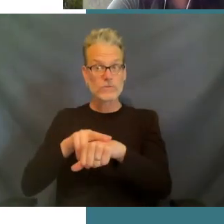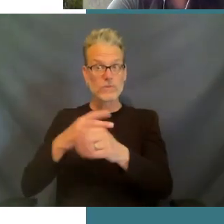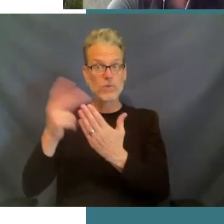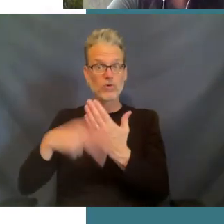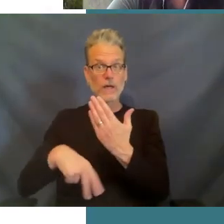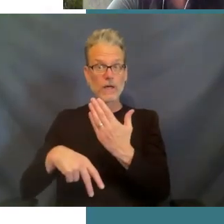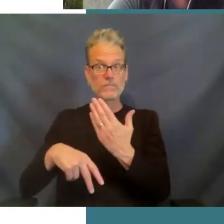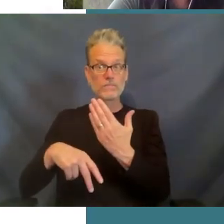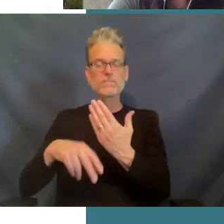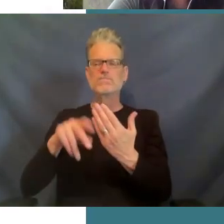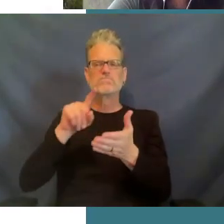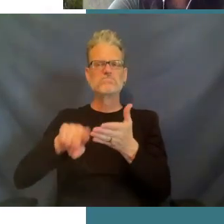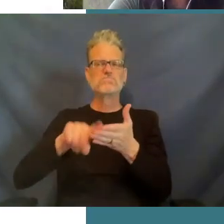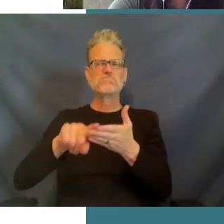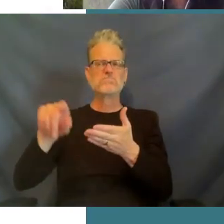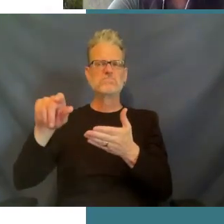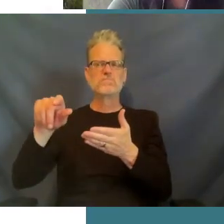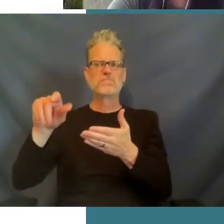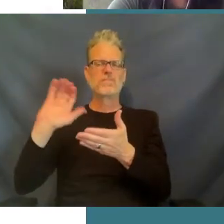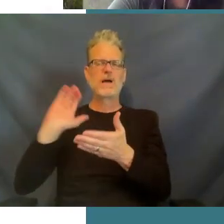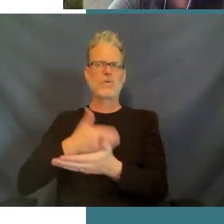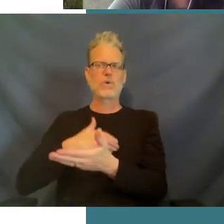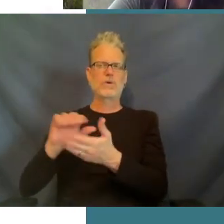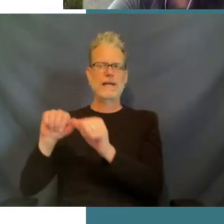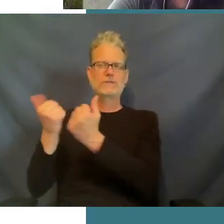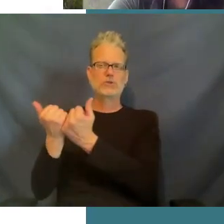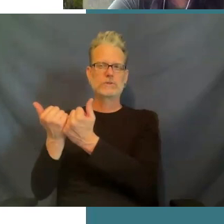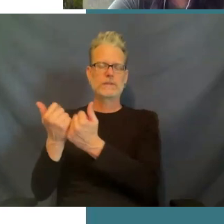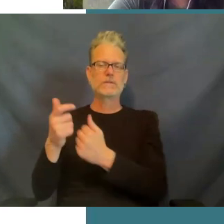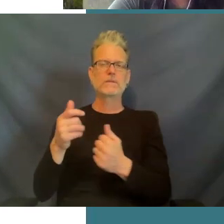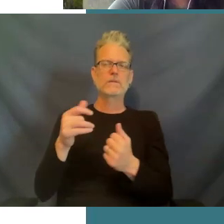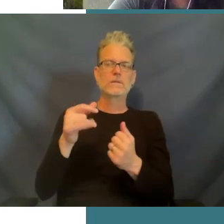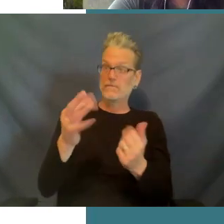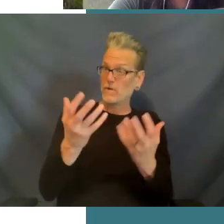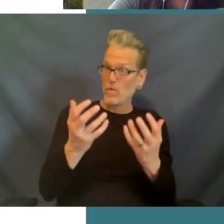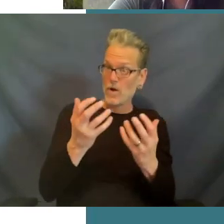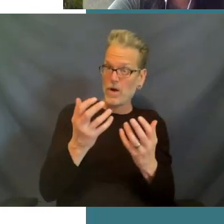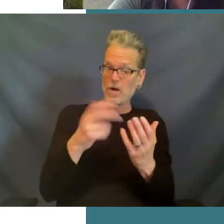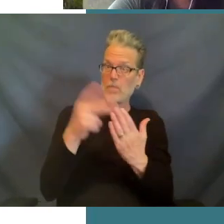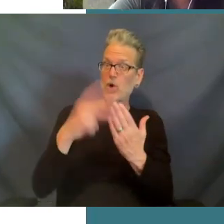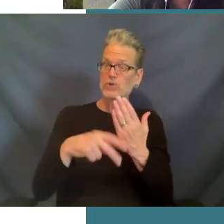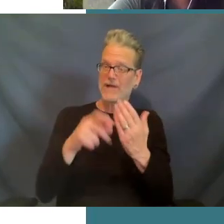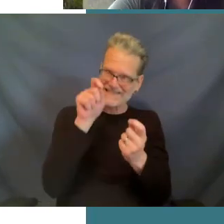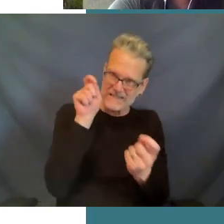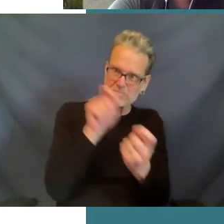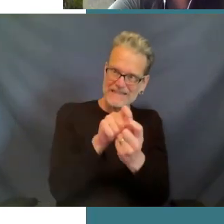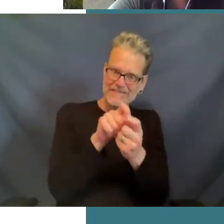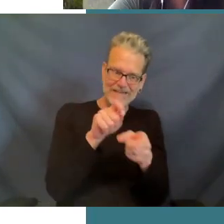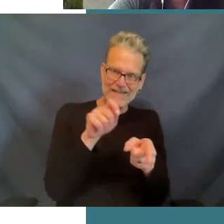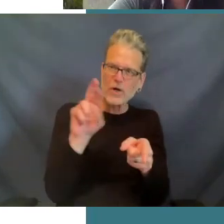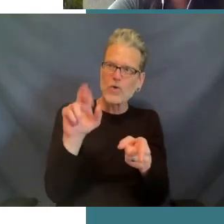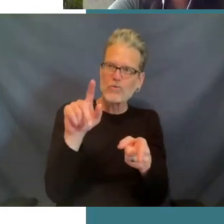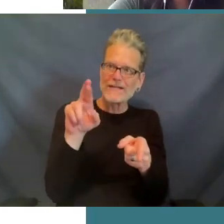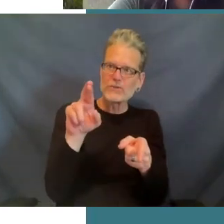website for that program and its contact info. If you're interested in working on a project at a specific ranger district, so